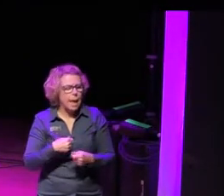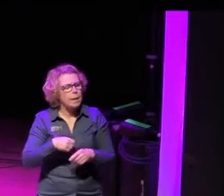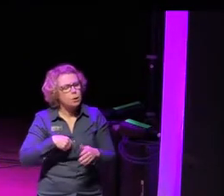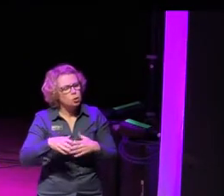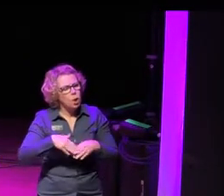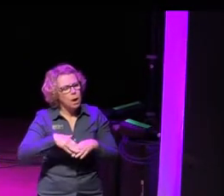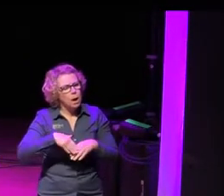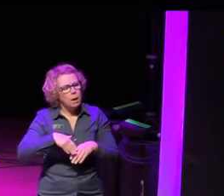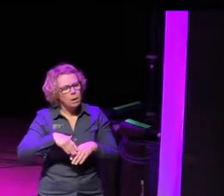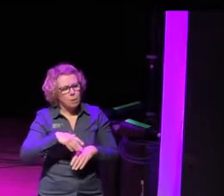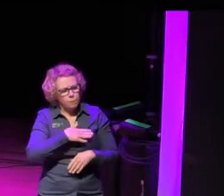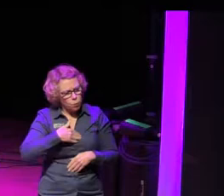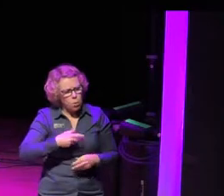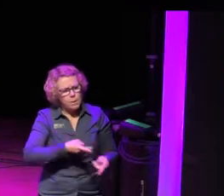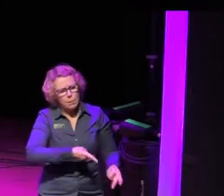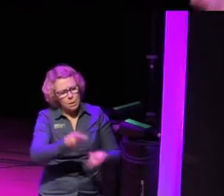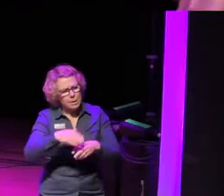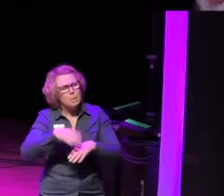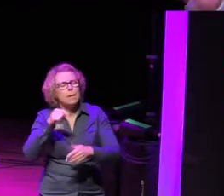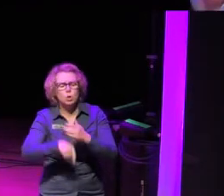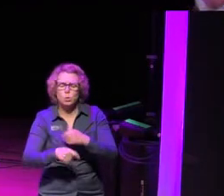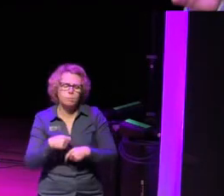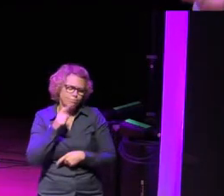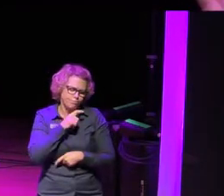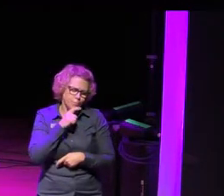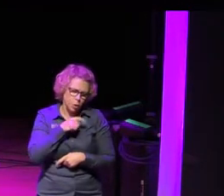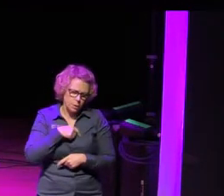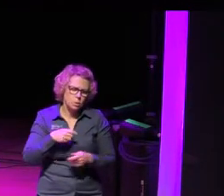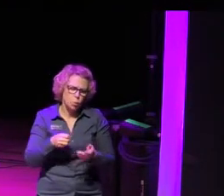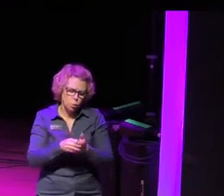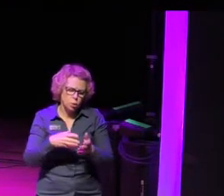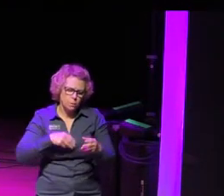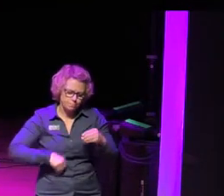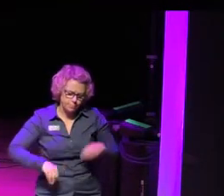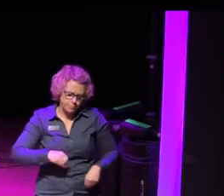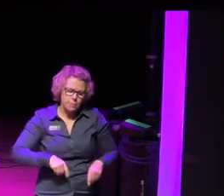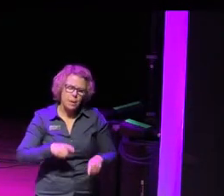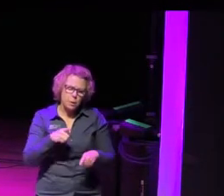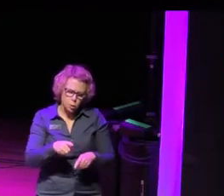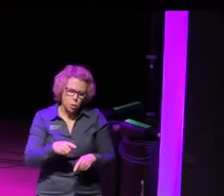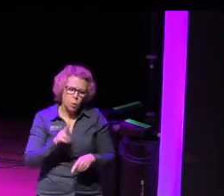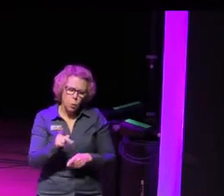democratic societies. So I mean, as a feature there, it's